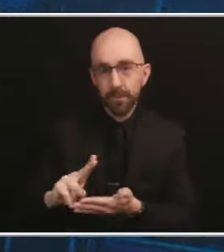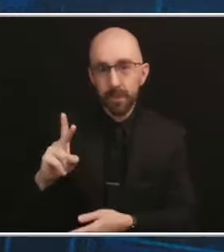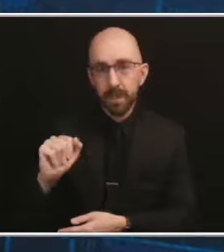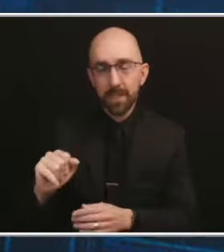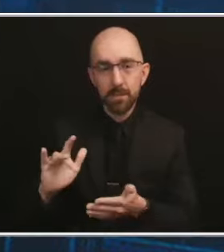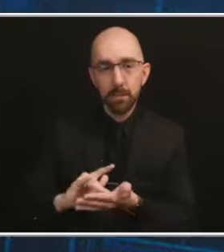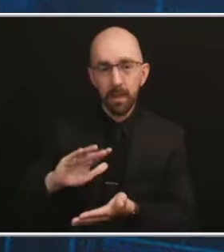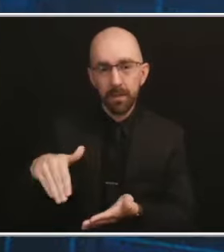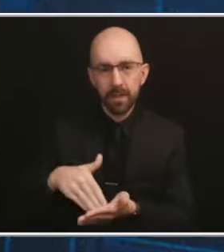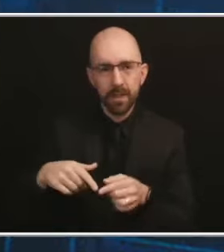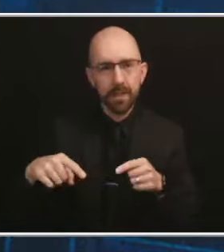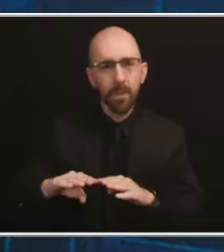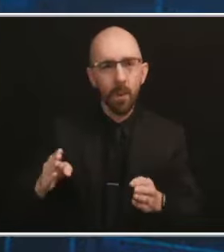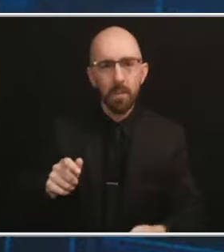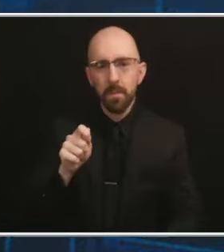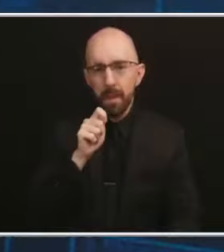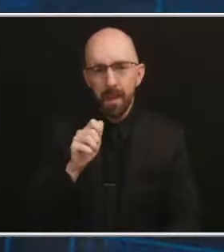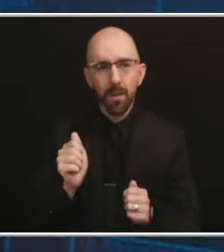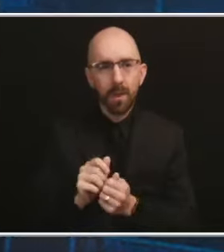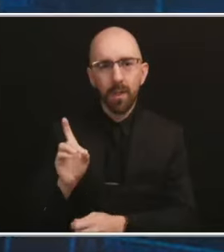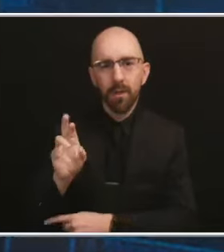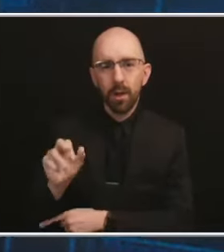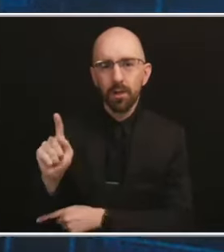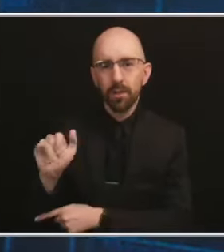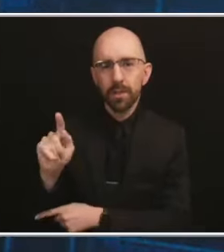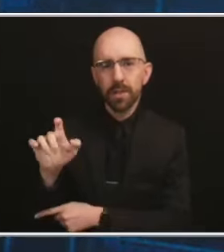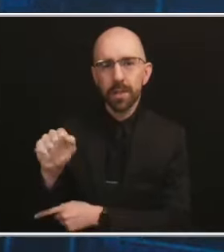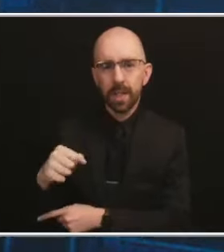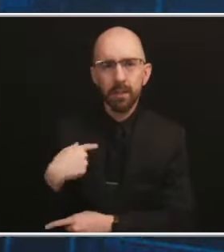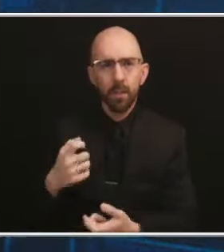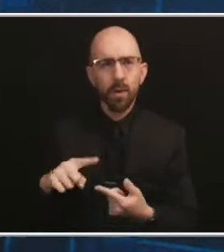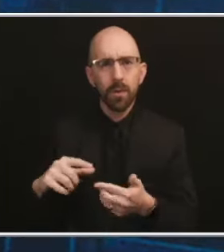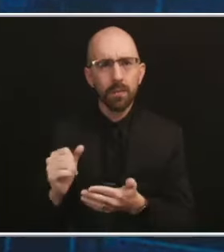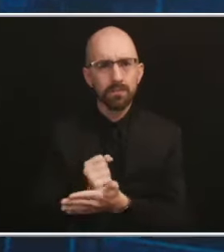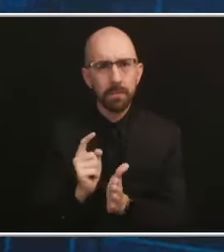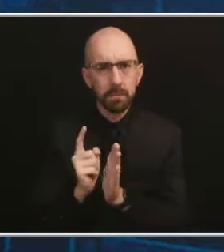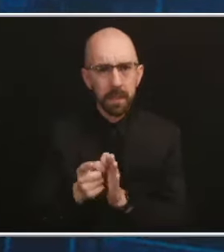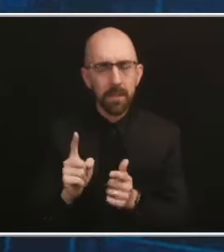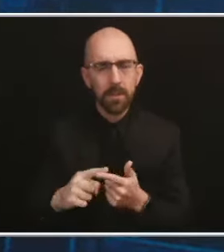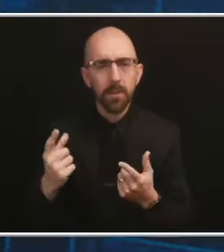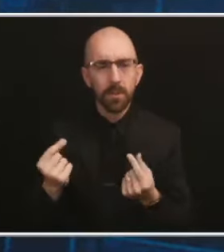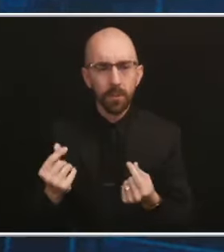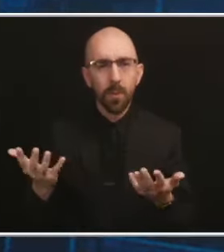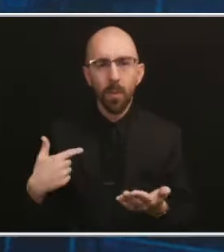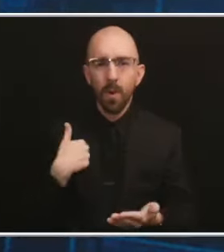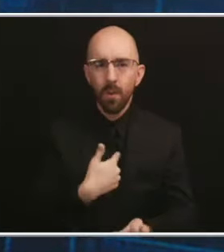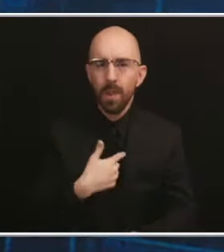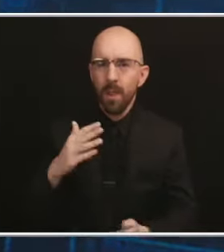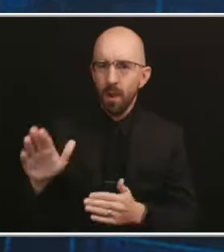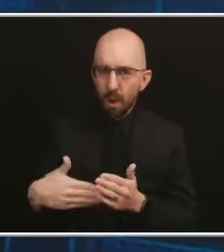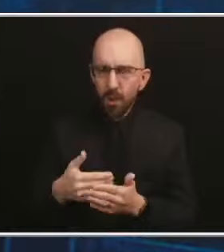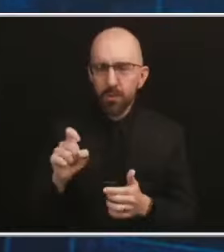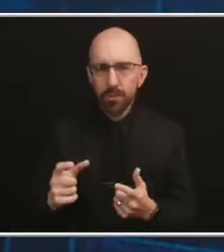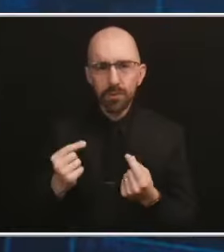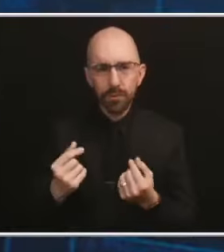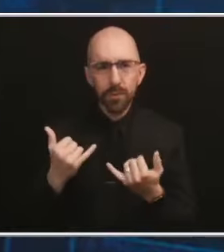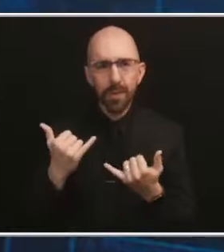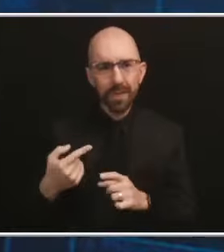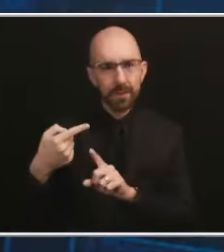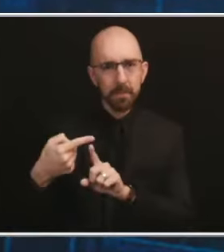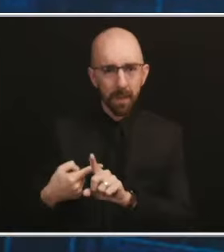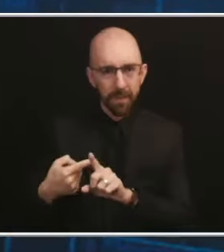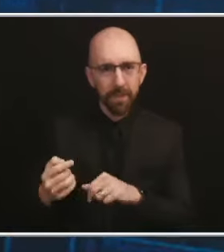This is Open Mics with Dr. Stites. We want to take a minute to do what we all should be doing this month.